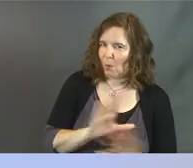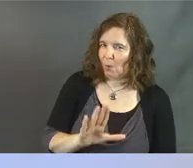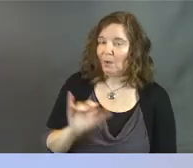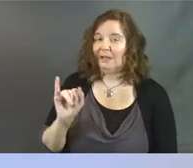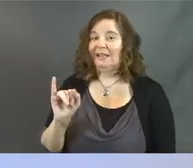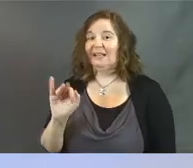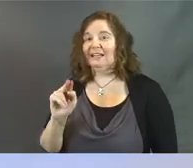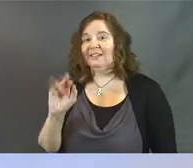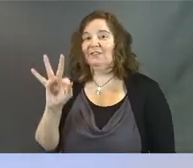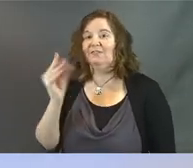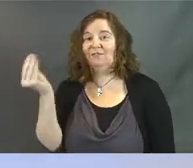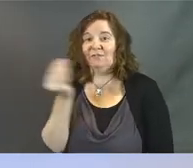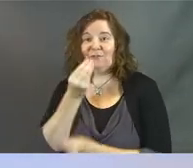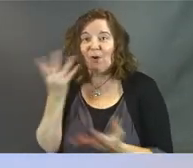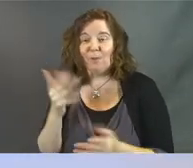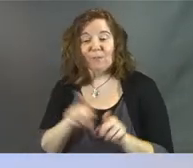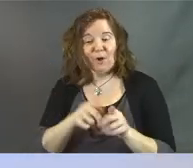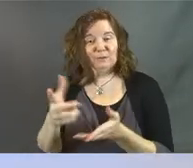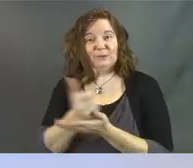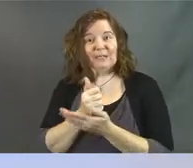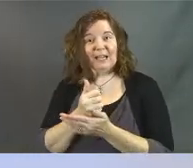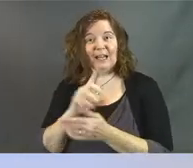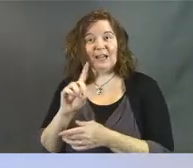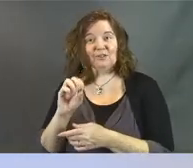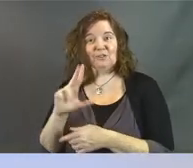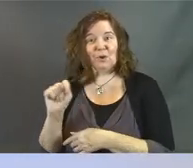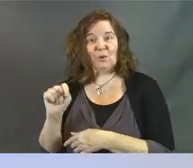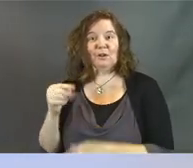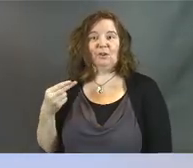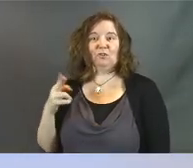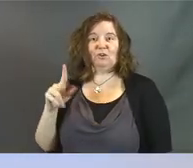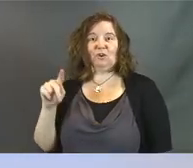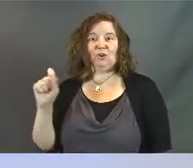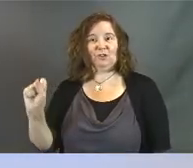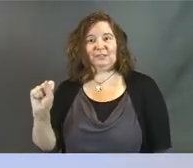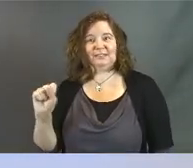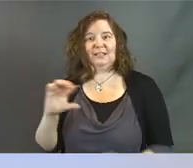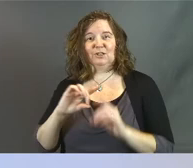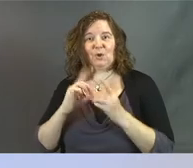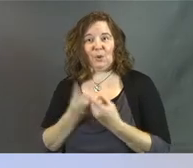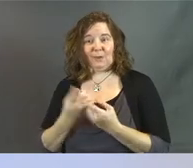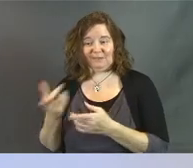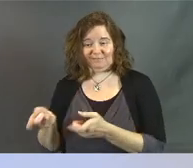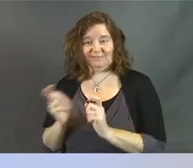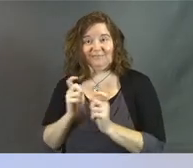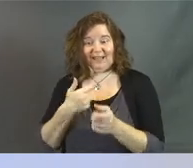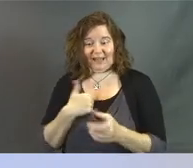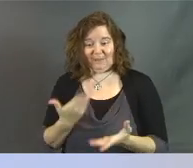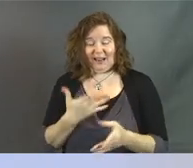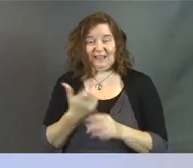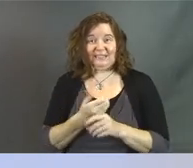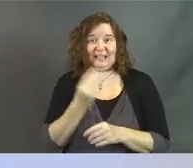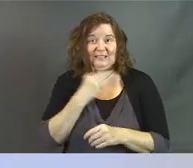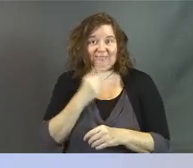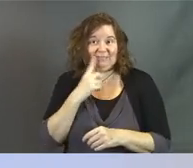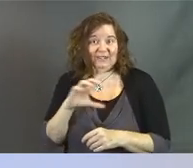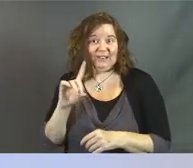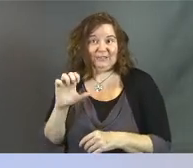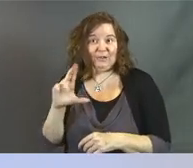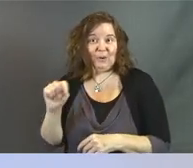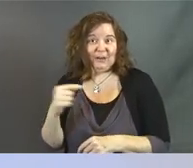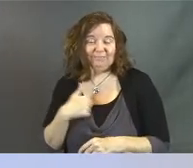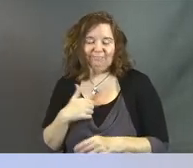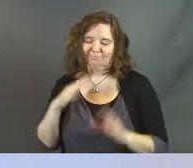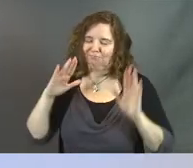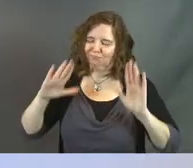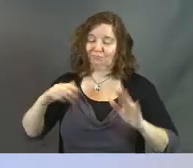Info from us. And also get a donut. Okay, there's Hertz Donuts out there. So at least go out there to get a donut. I'll be out there just for a donut.